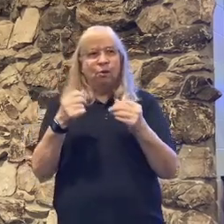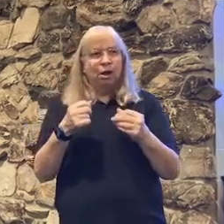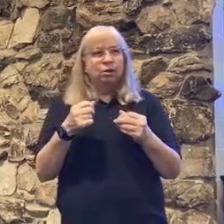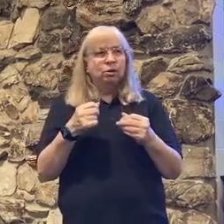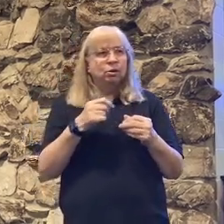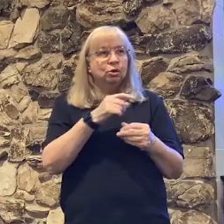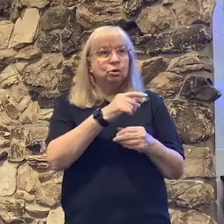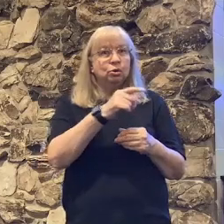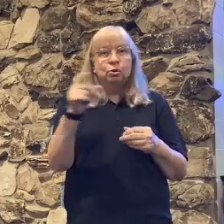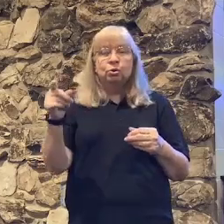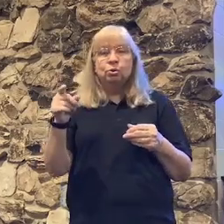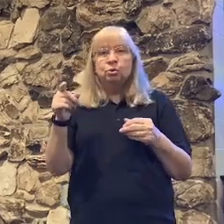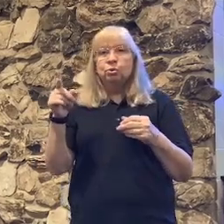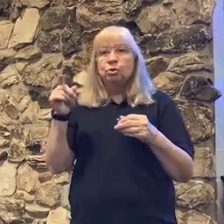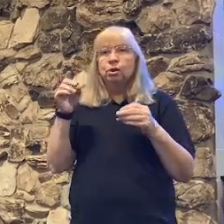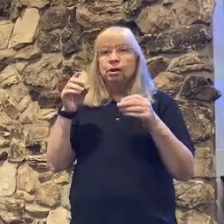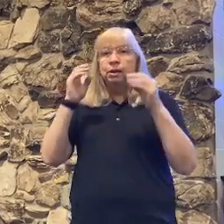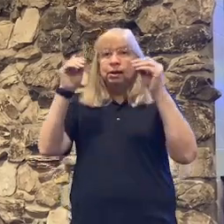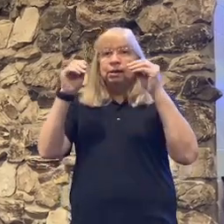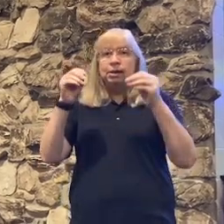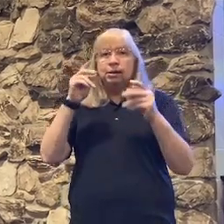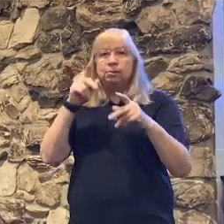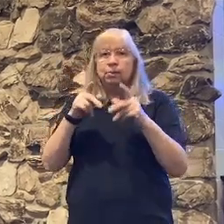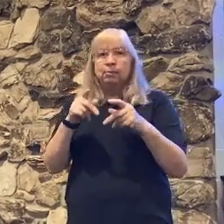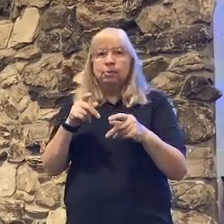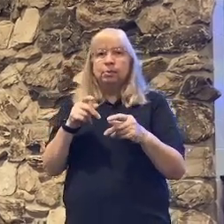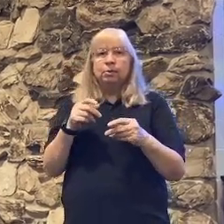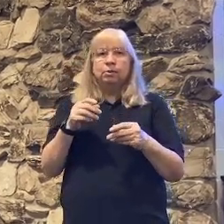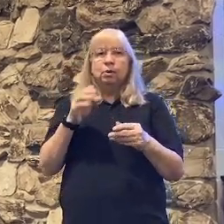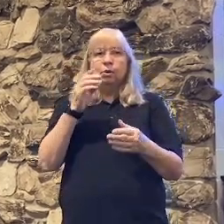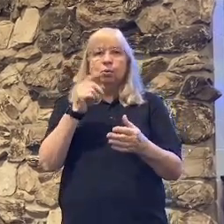people what they're supposed to know about me.